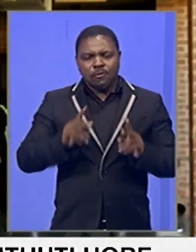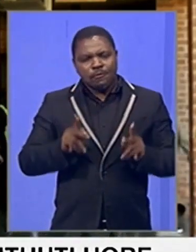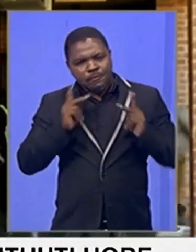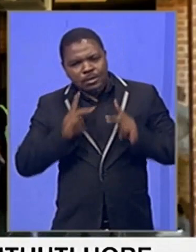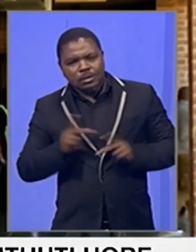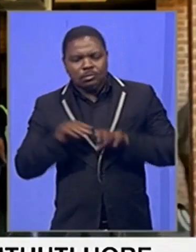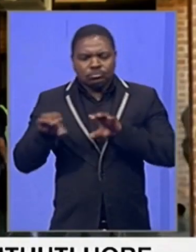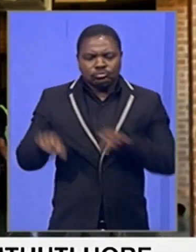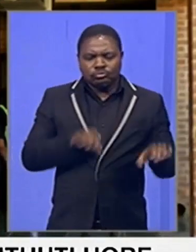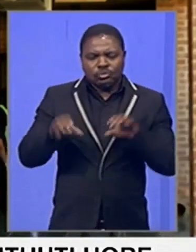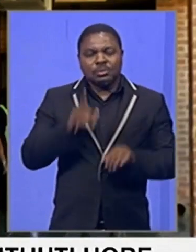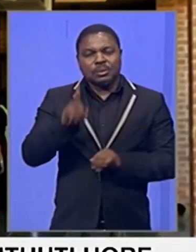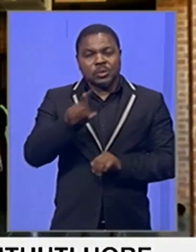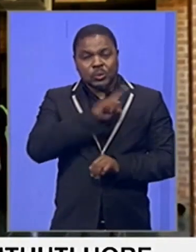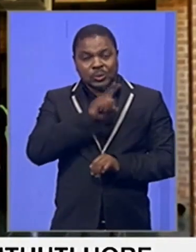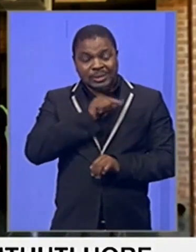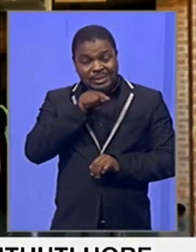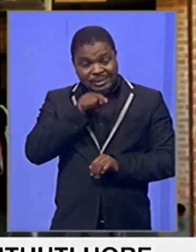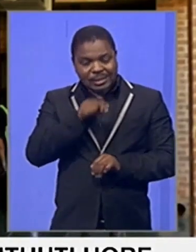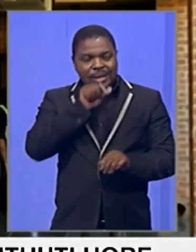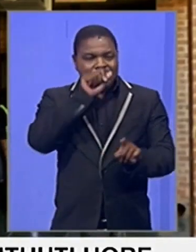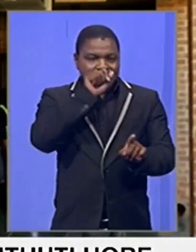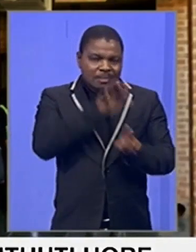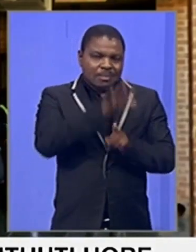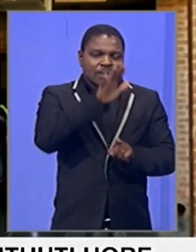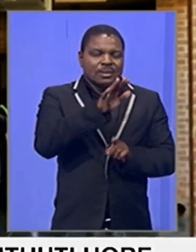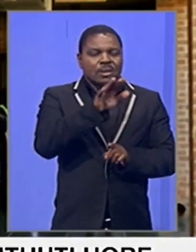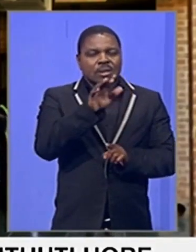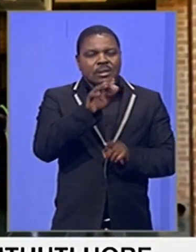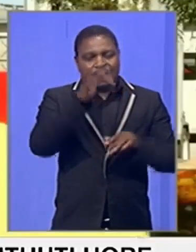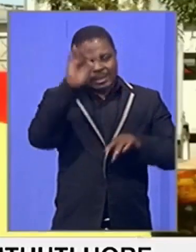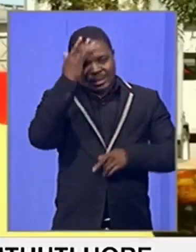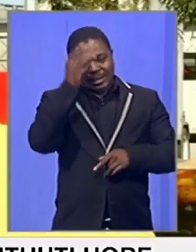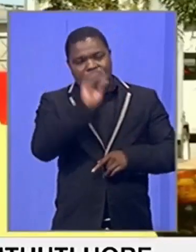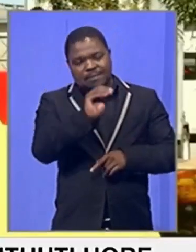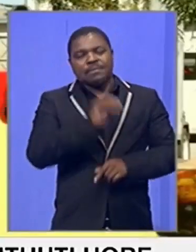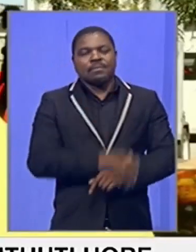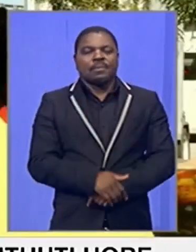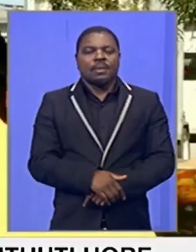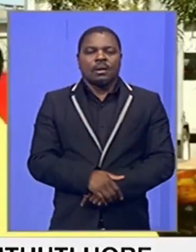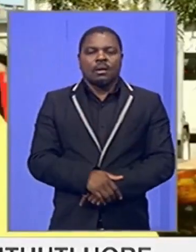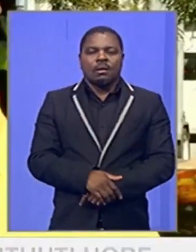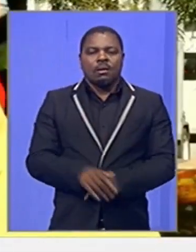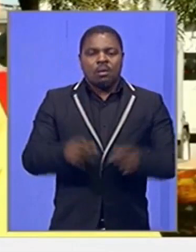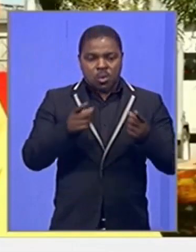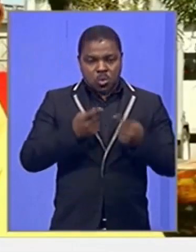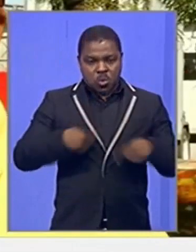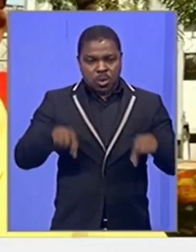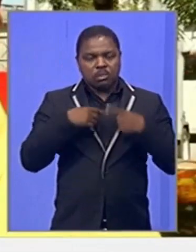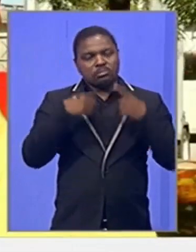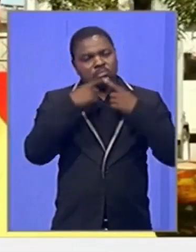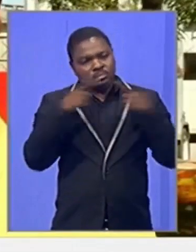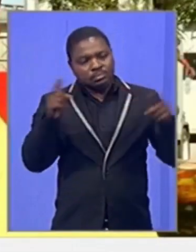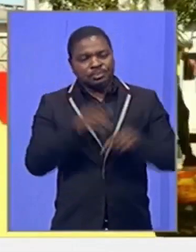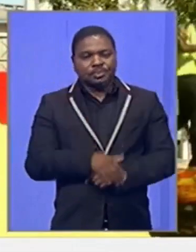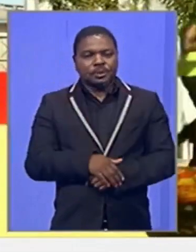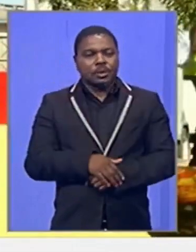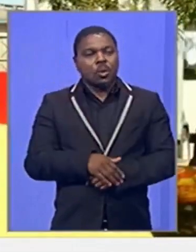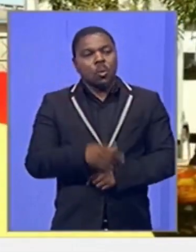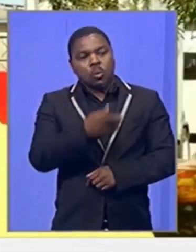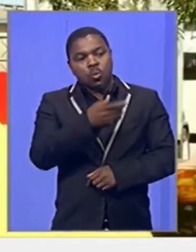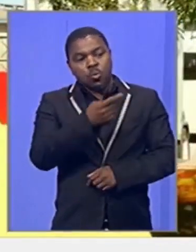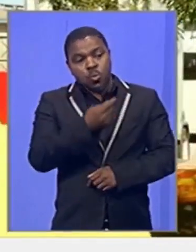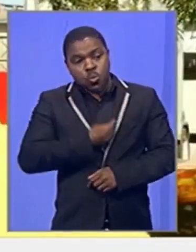know that also that has an impact on the non-communicable diseases. Moletsa wa rona wa go thibela pelegi mo